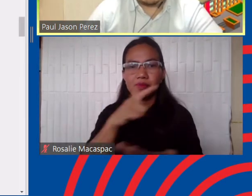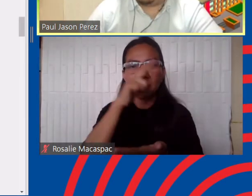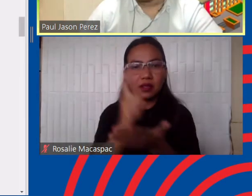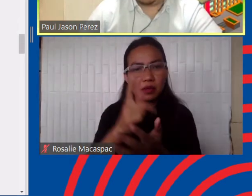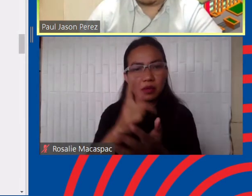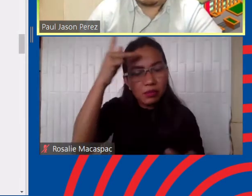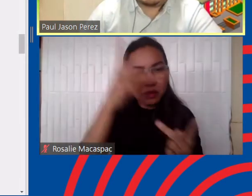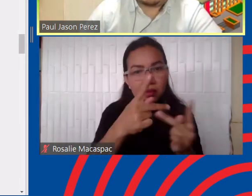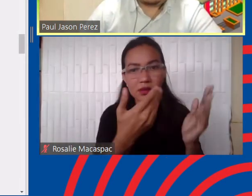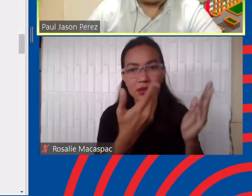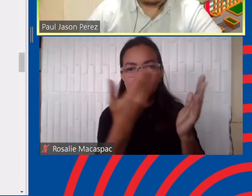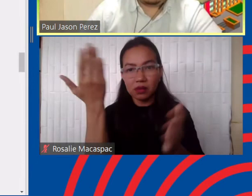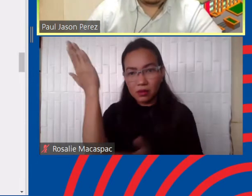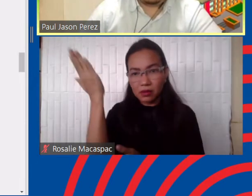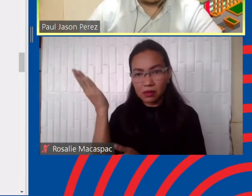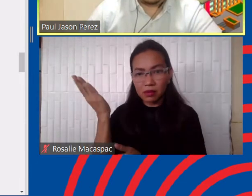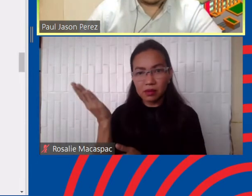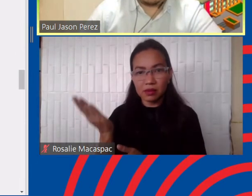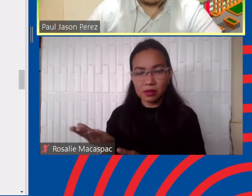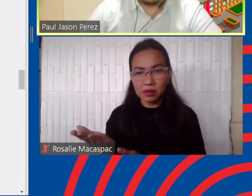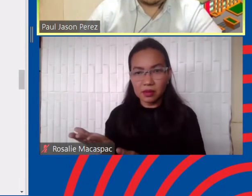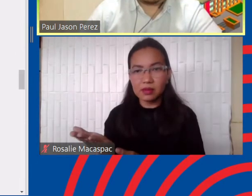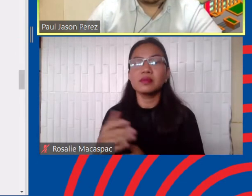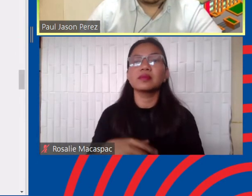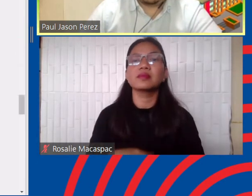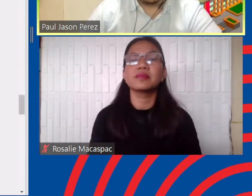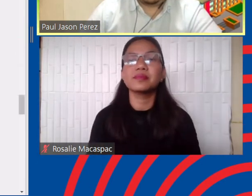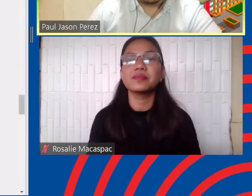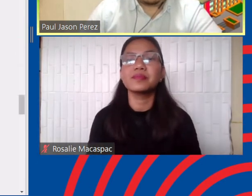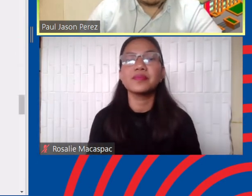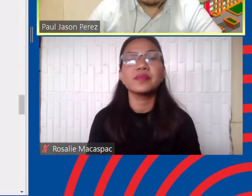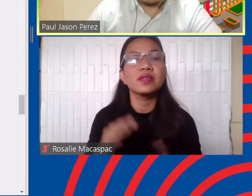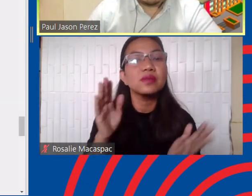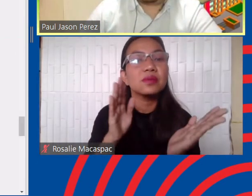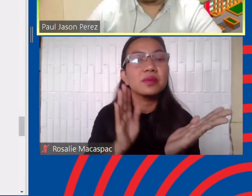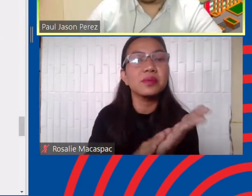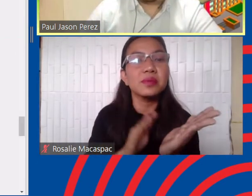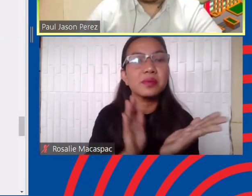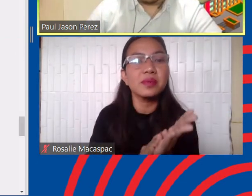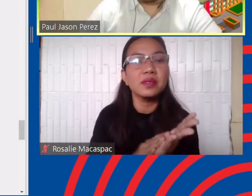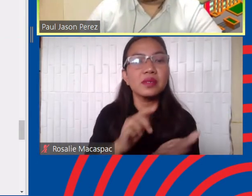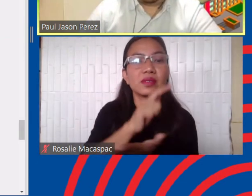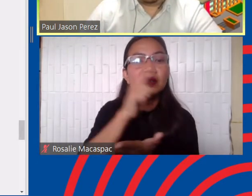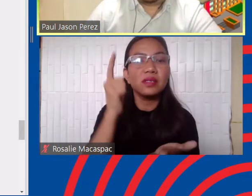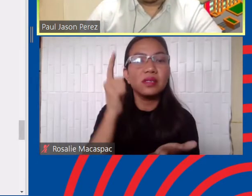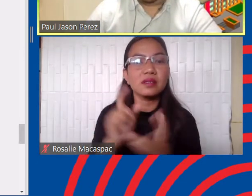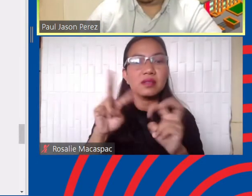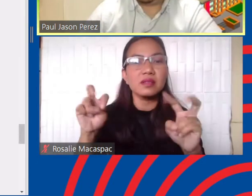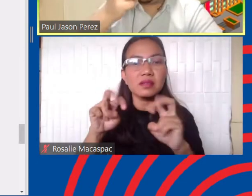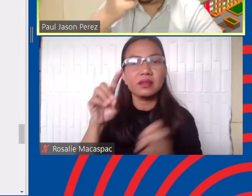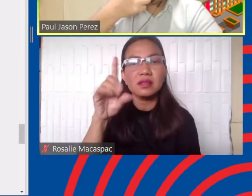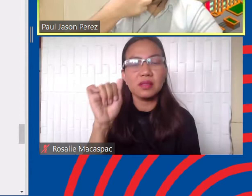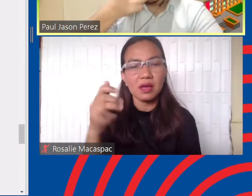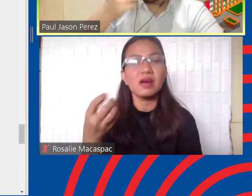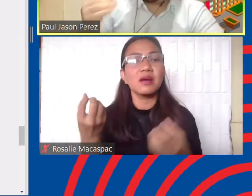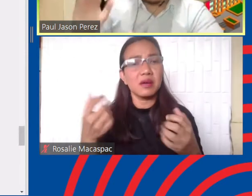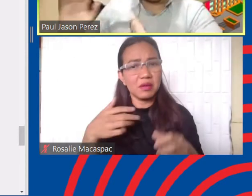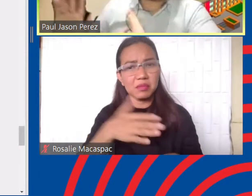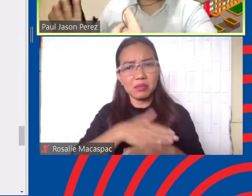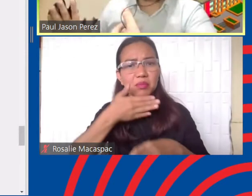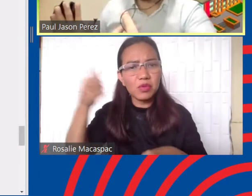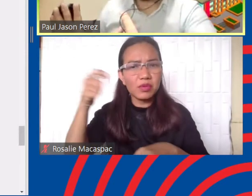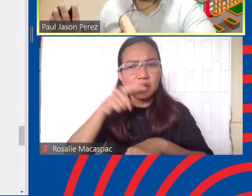mentioned, Dublin Core. Yan is very useful. And most of the time, the researchers, they are